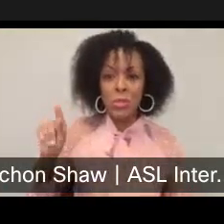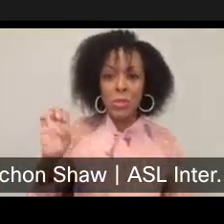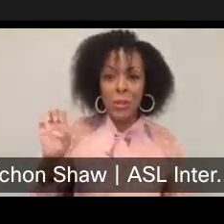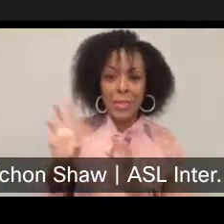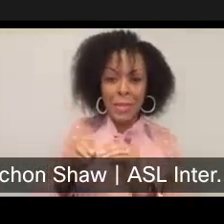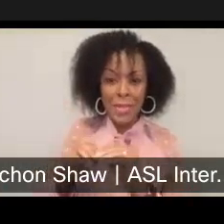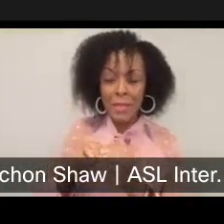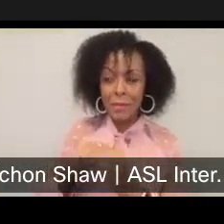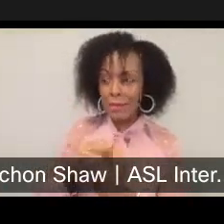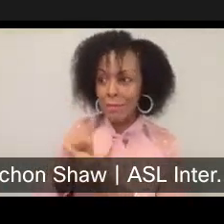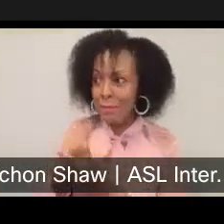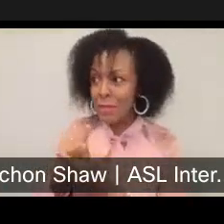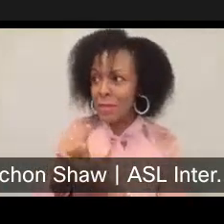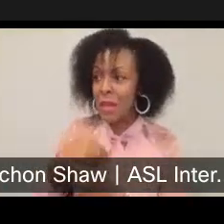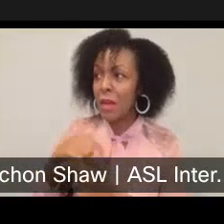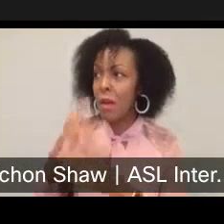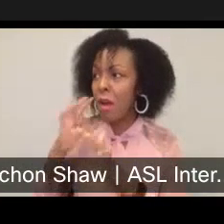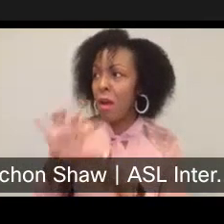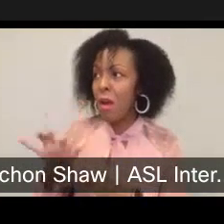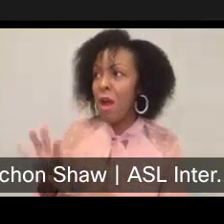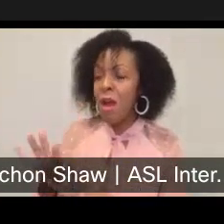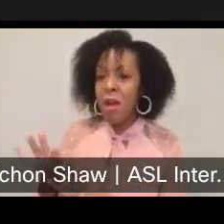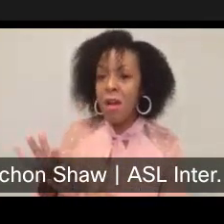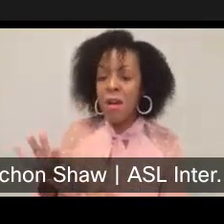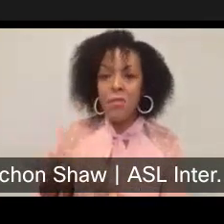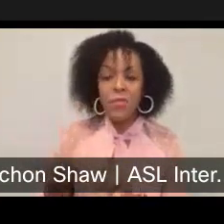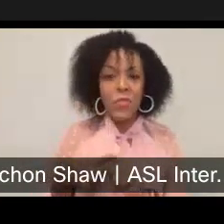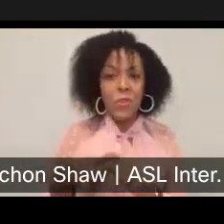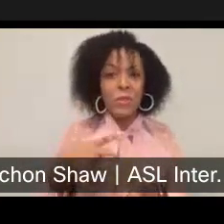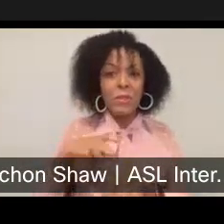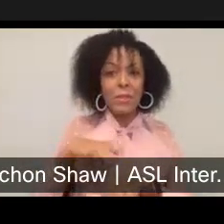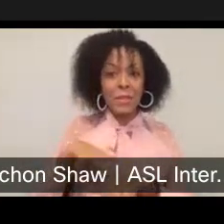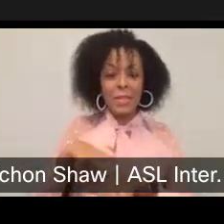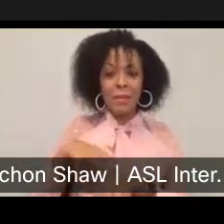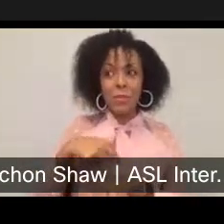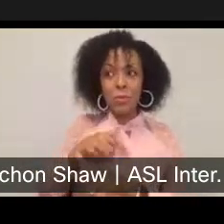mean, I was awestruck, because that was the first time I had been close to